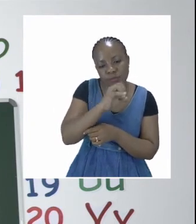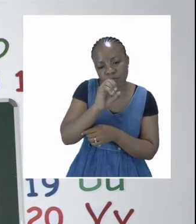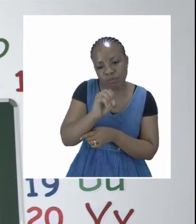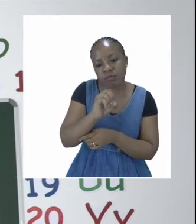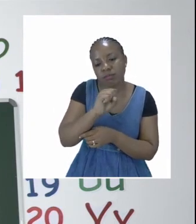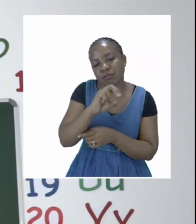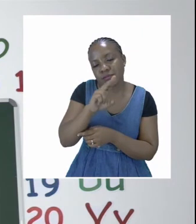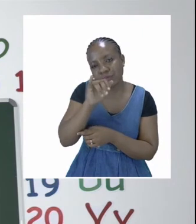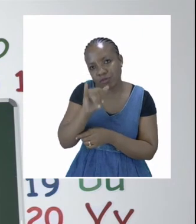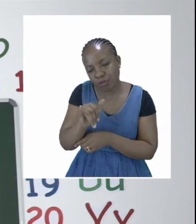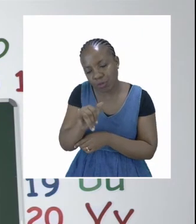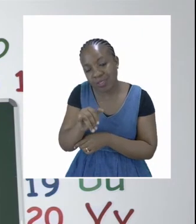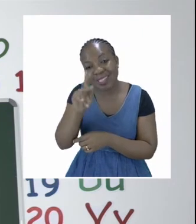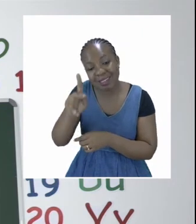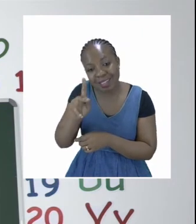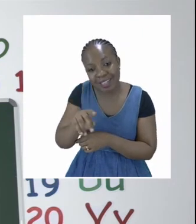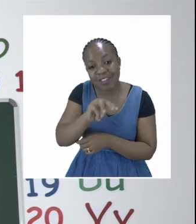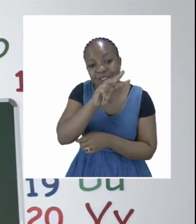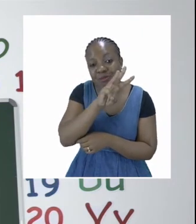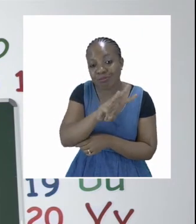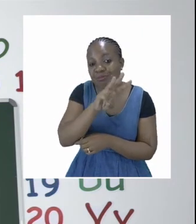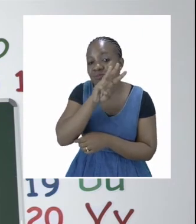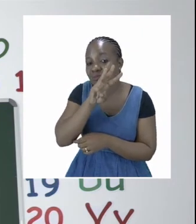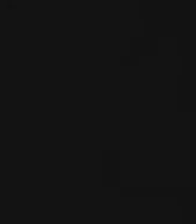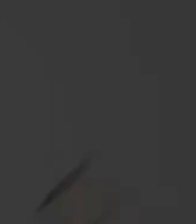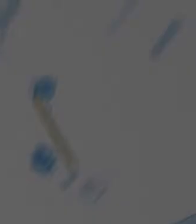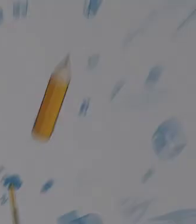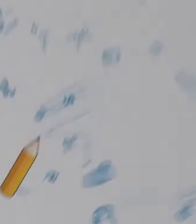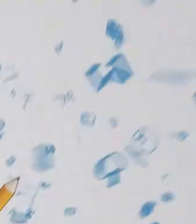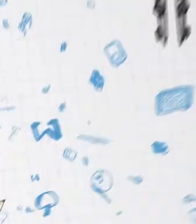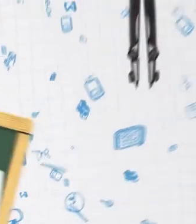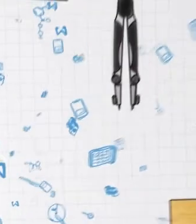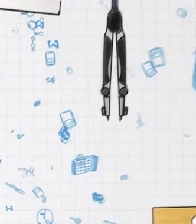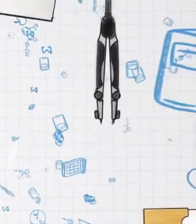our website, Zoshi Online.